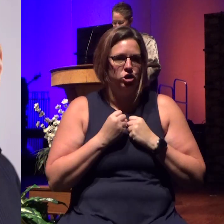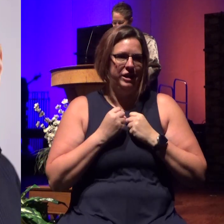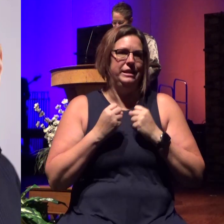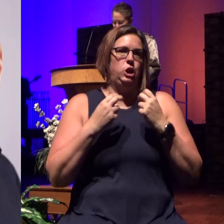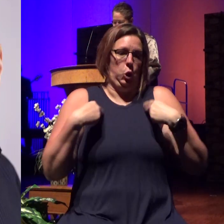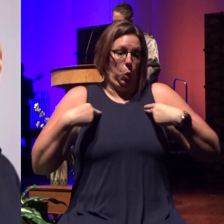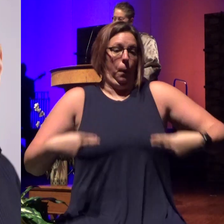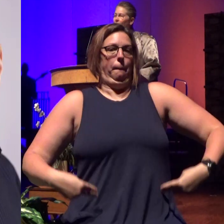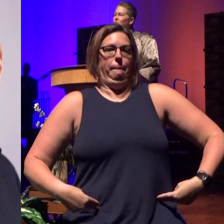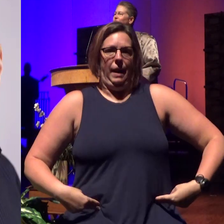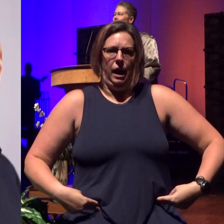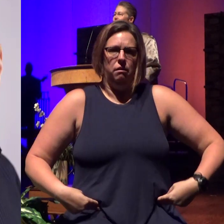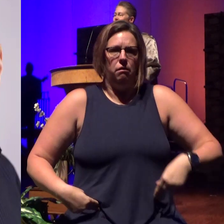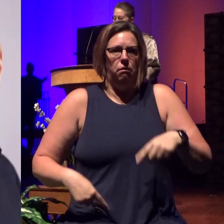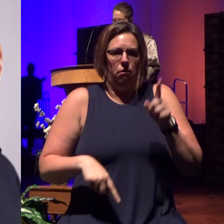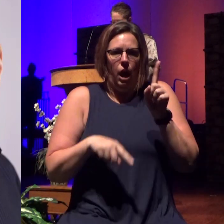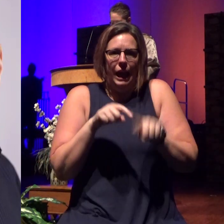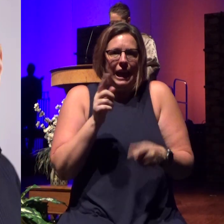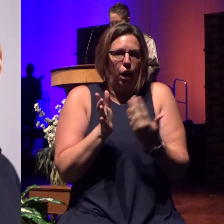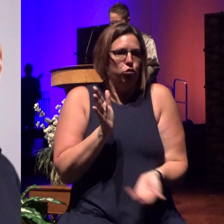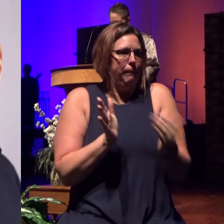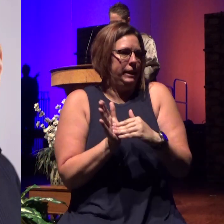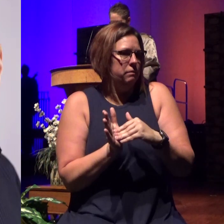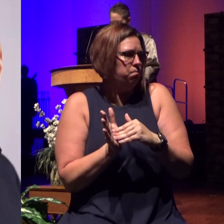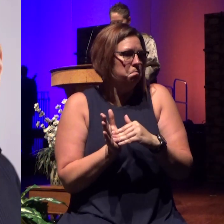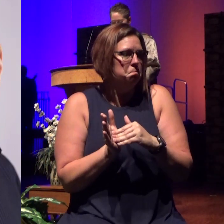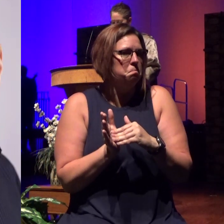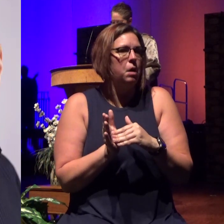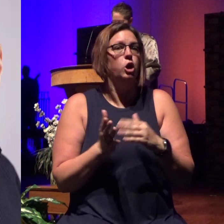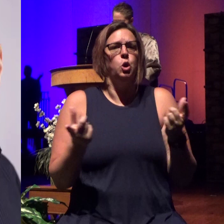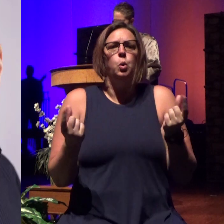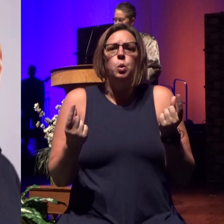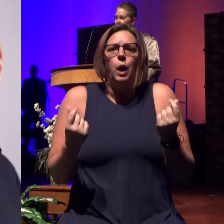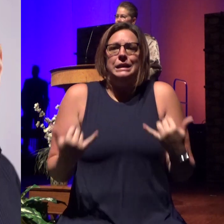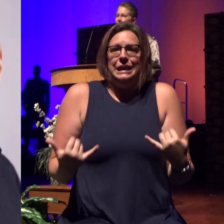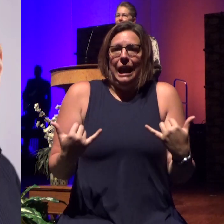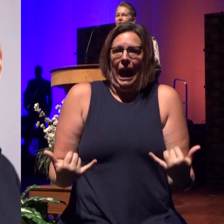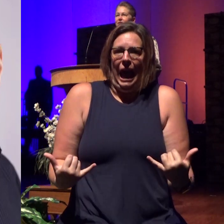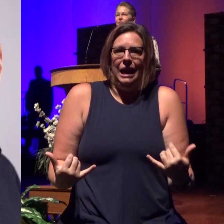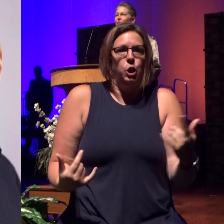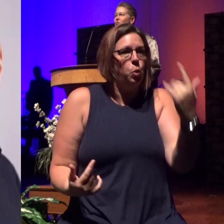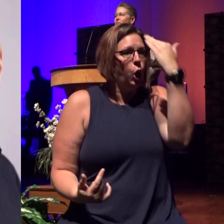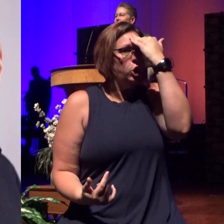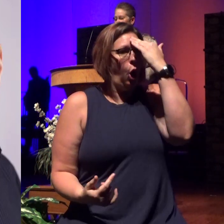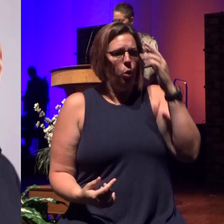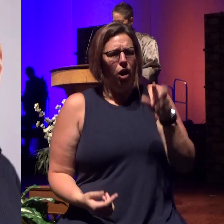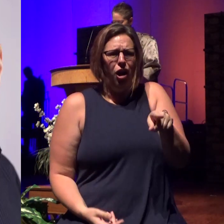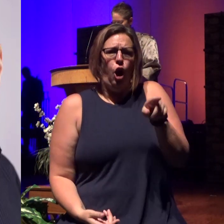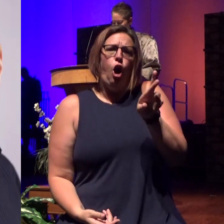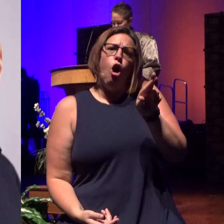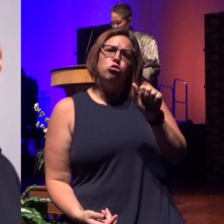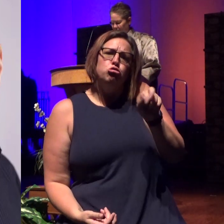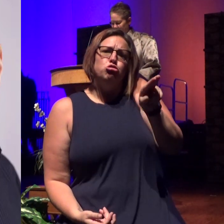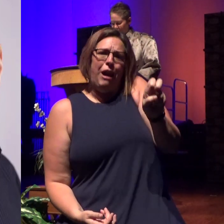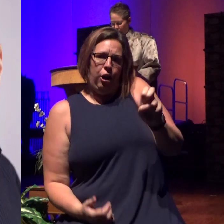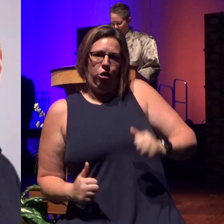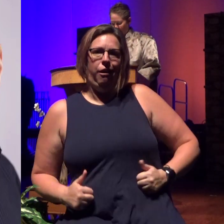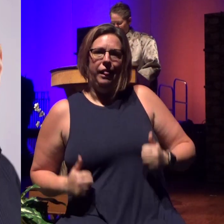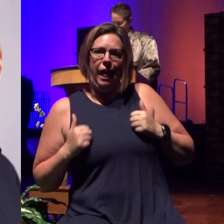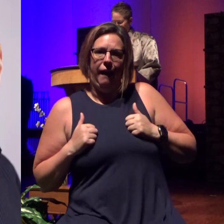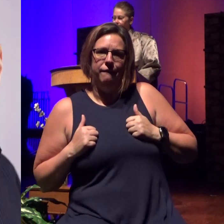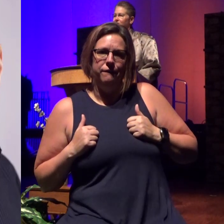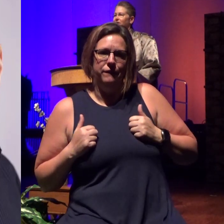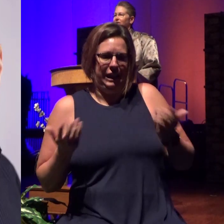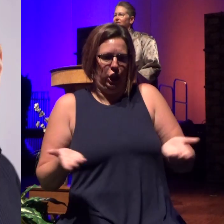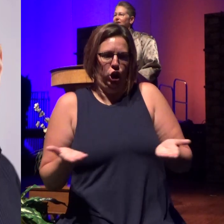unrepeatable. So what will you do today, knowing that you are one of the rarest forms of life to ever